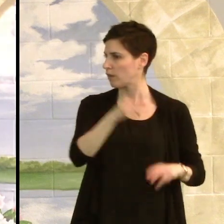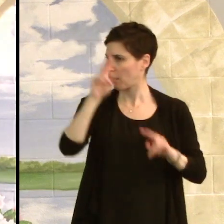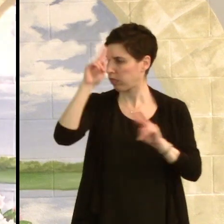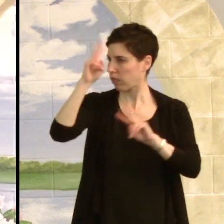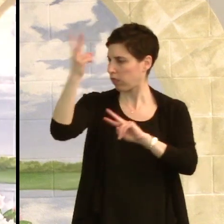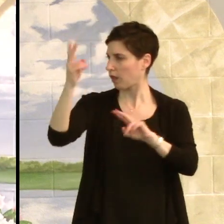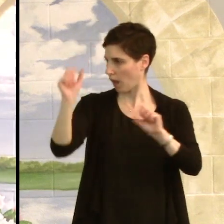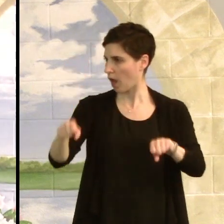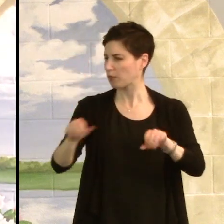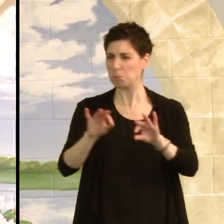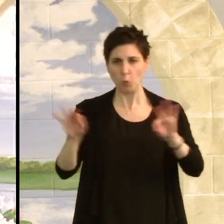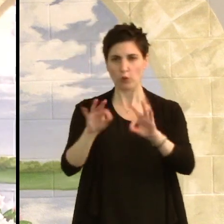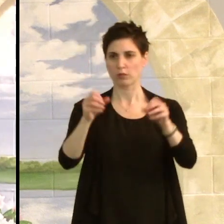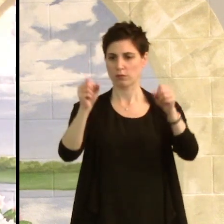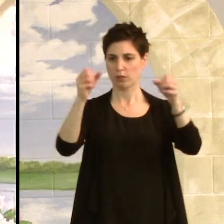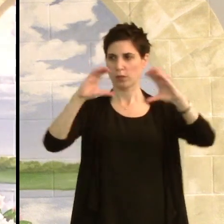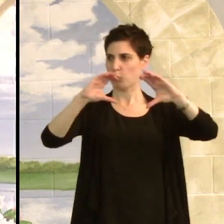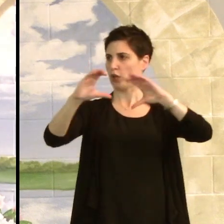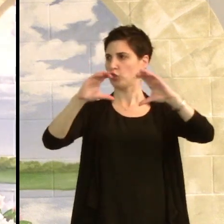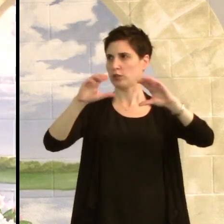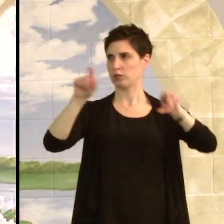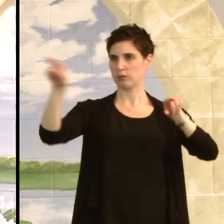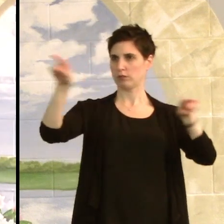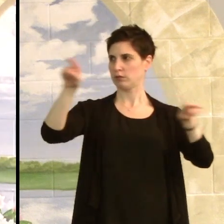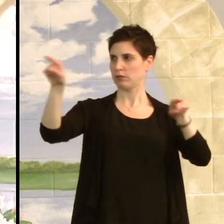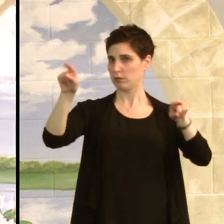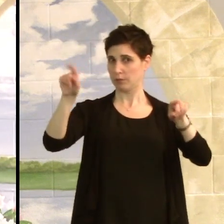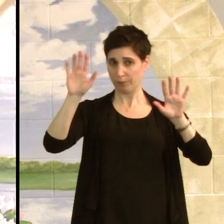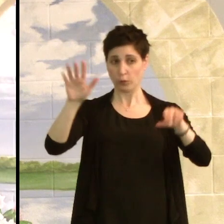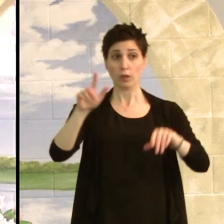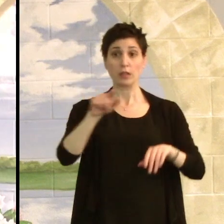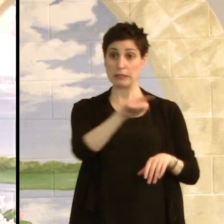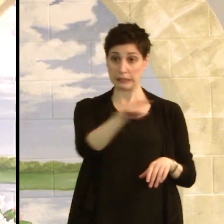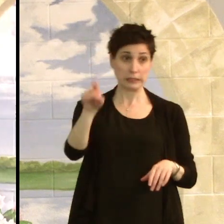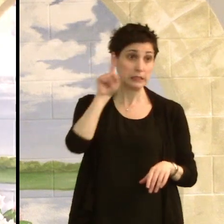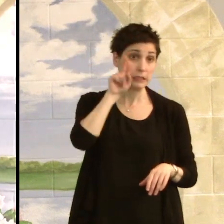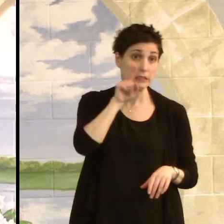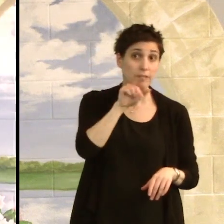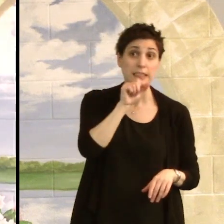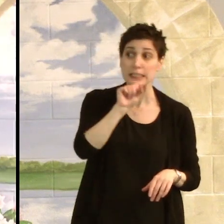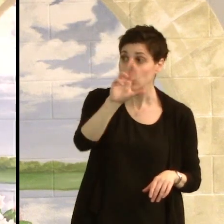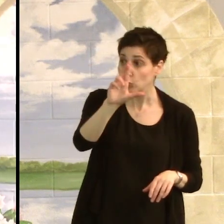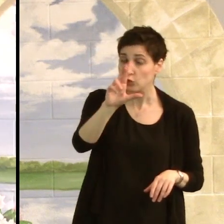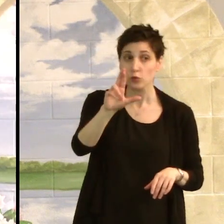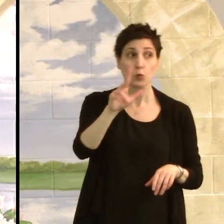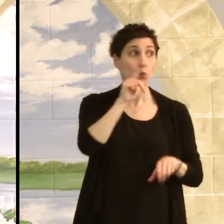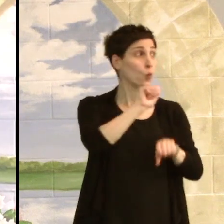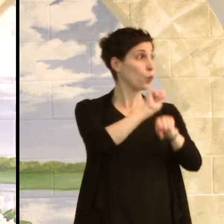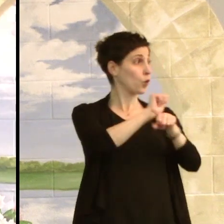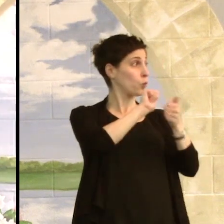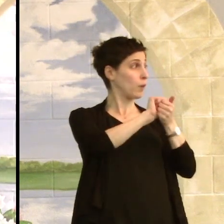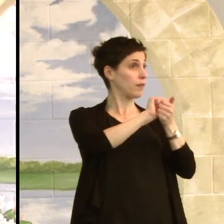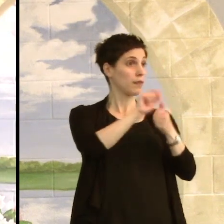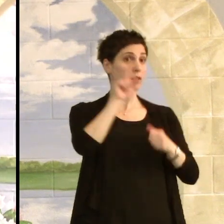Deaf seniors and those that work with deaf seniors, including sign language